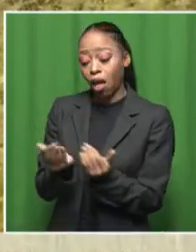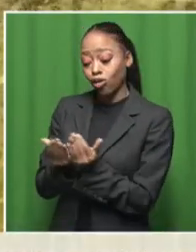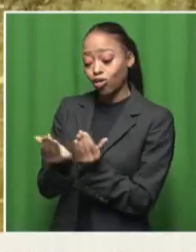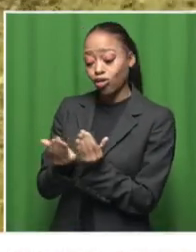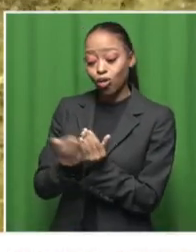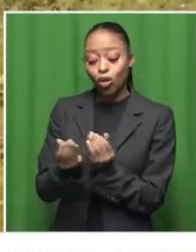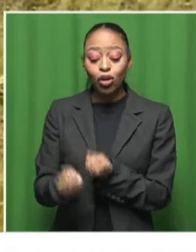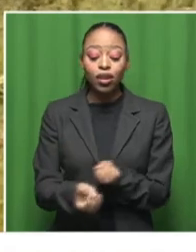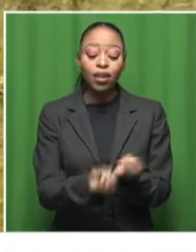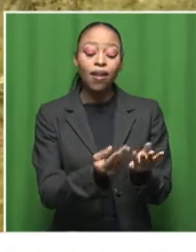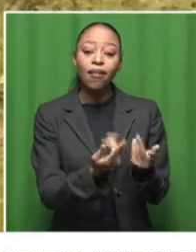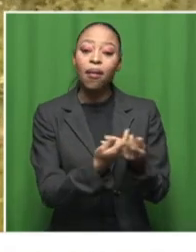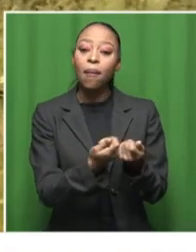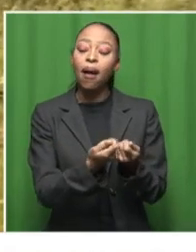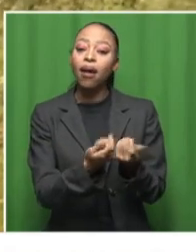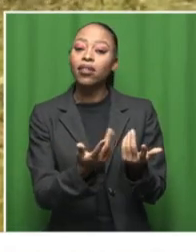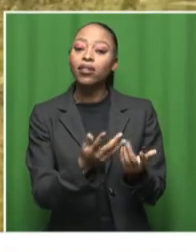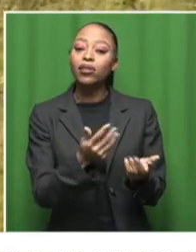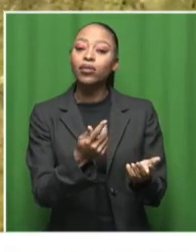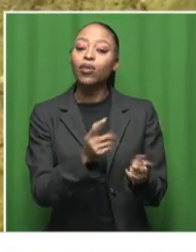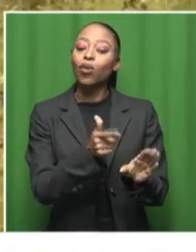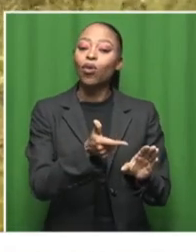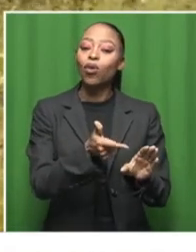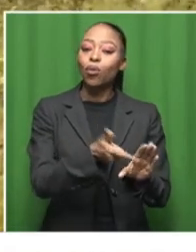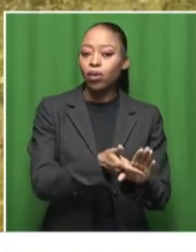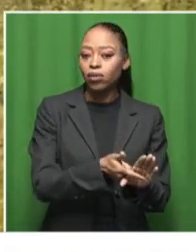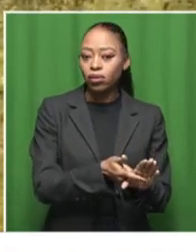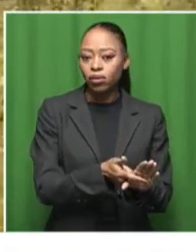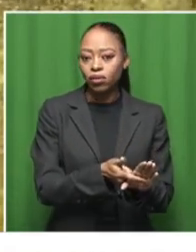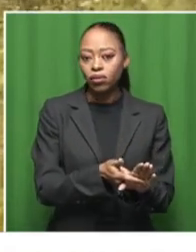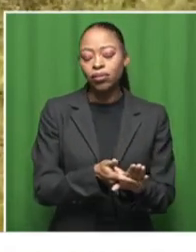the drivers with a diesel. And